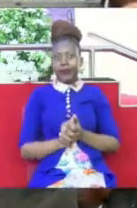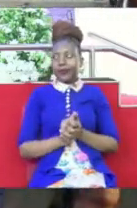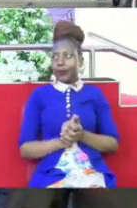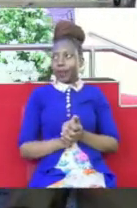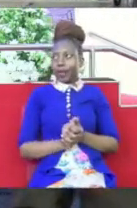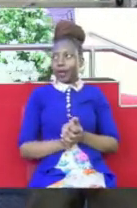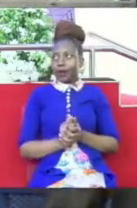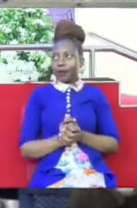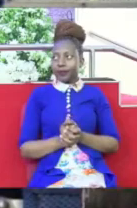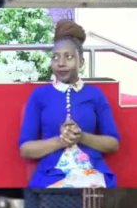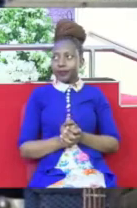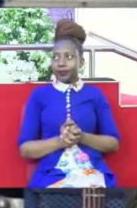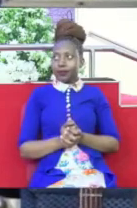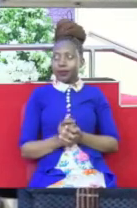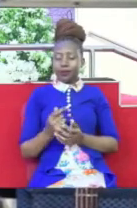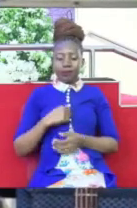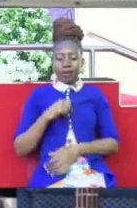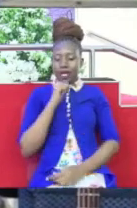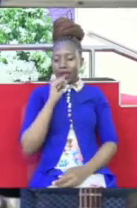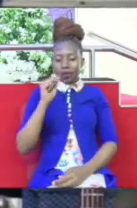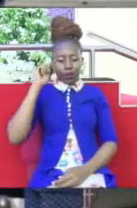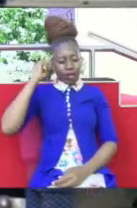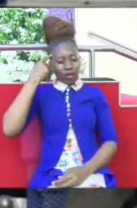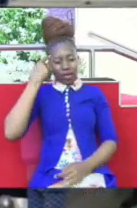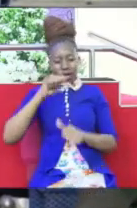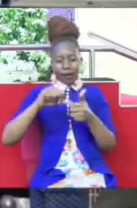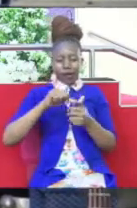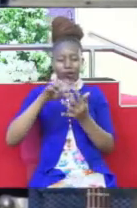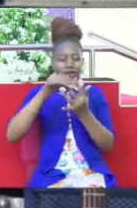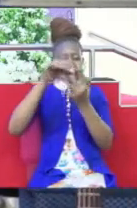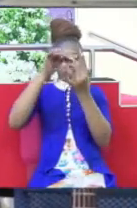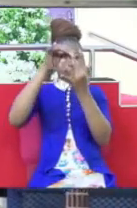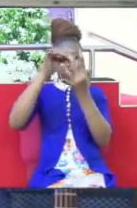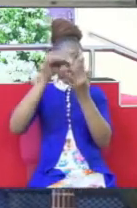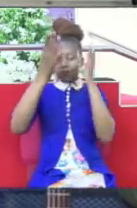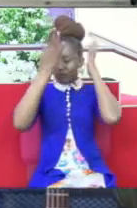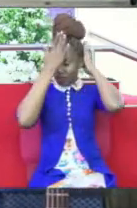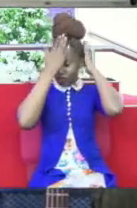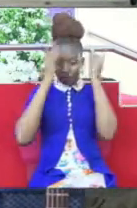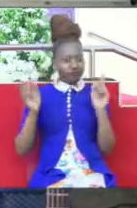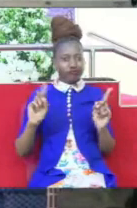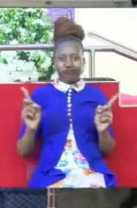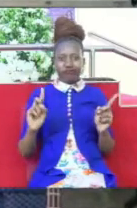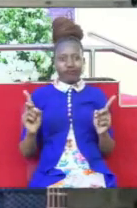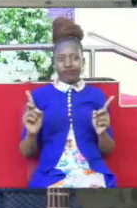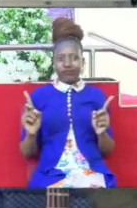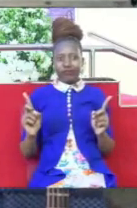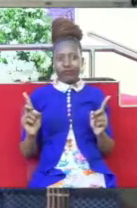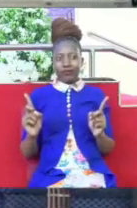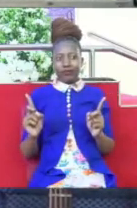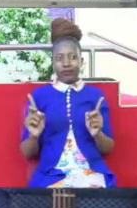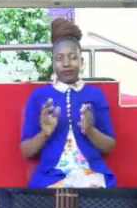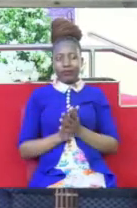thinking of any bishop. Sifikiri kuhusu askofu yeyote. And I don't want you to think of any bishop. Nasitaki ufikirie askofu yeyote.